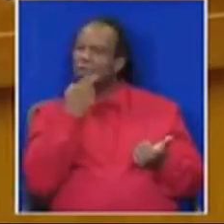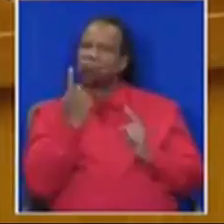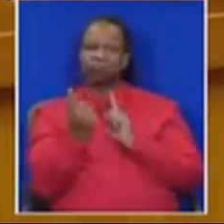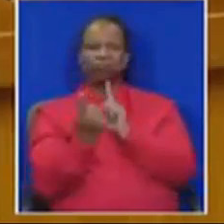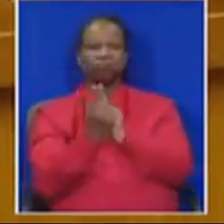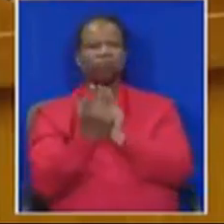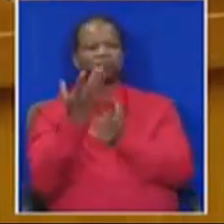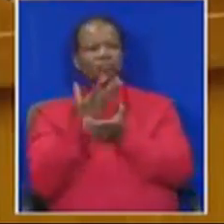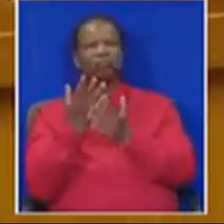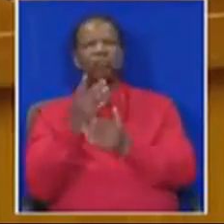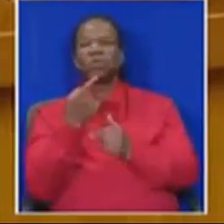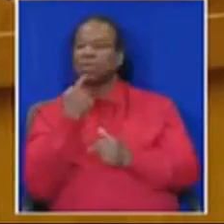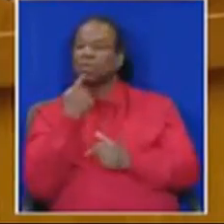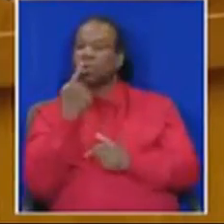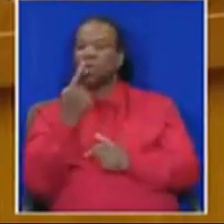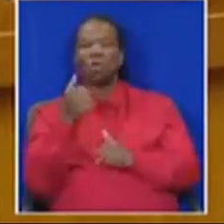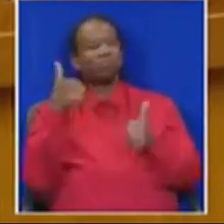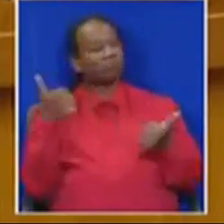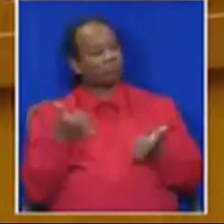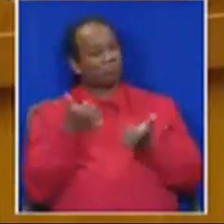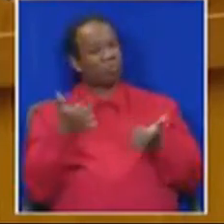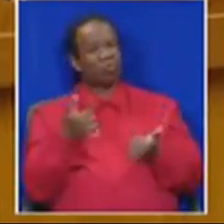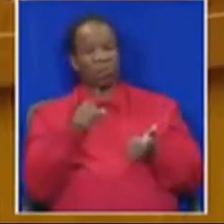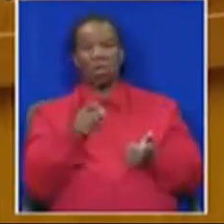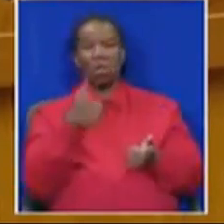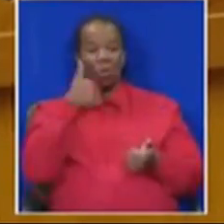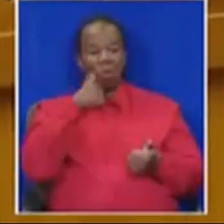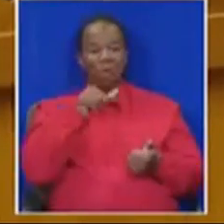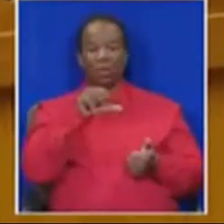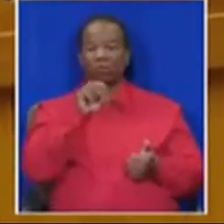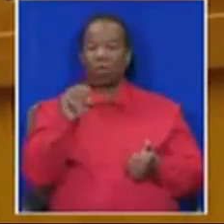and he wished us well for the holding of this SONA.